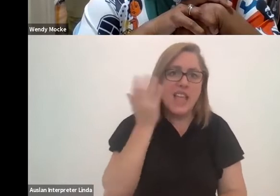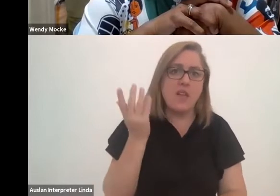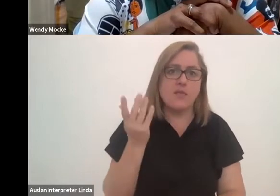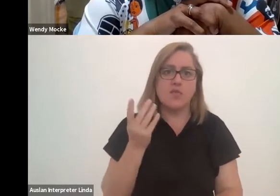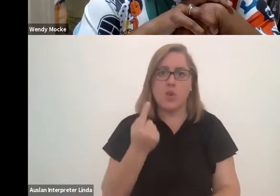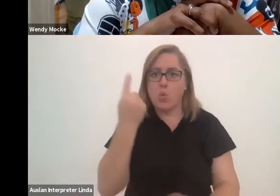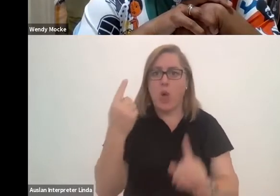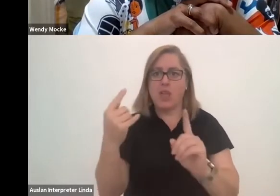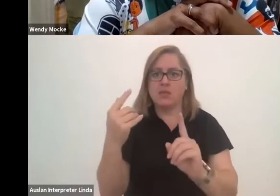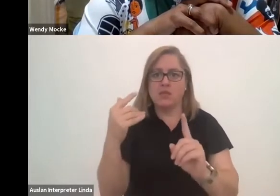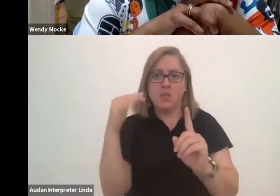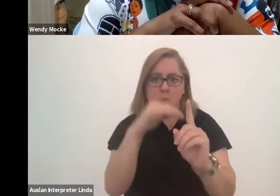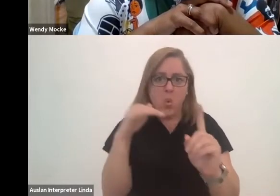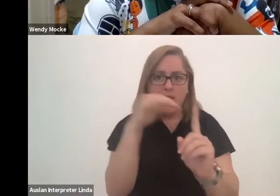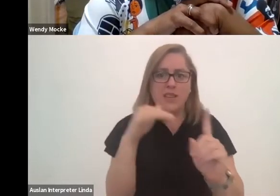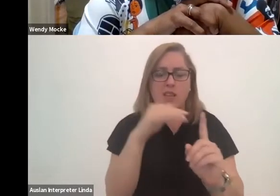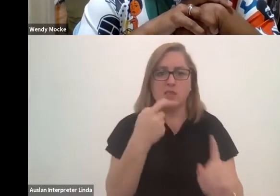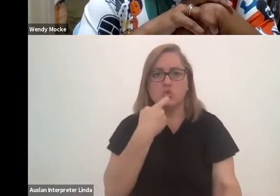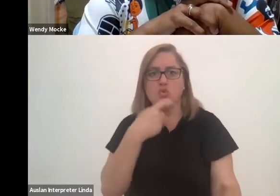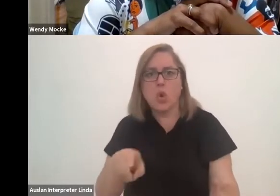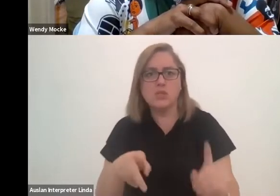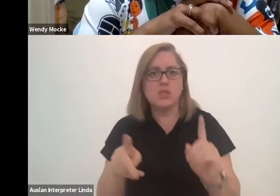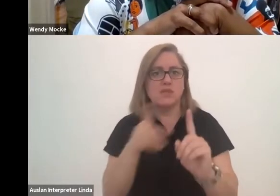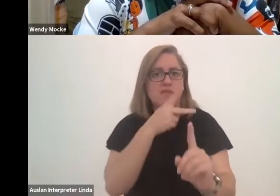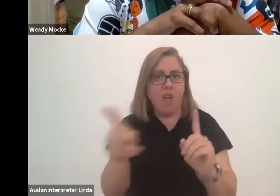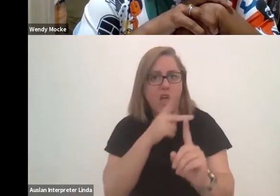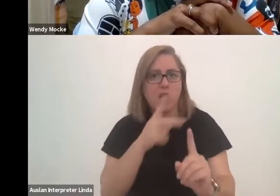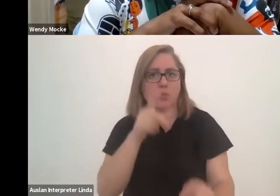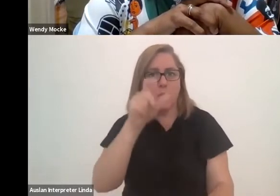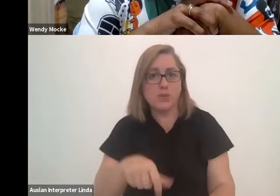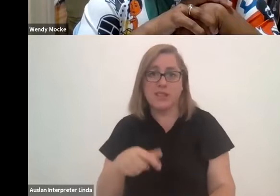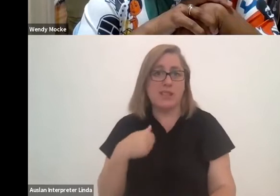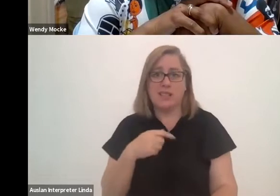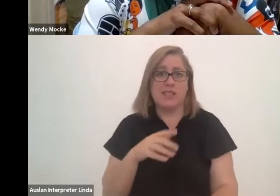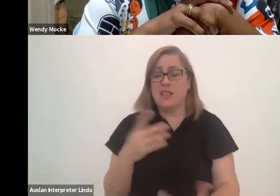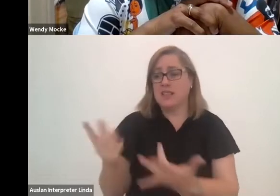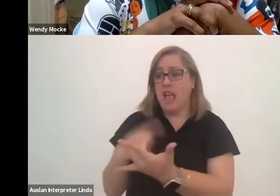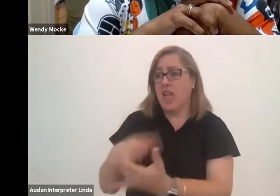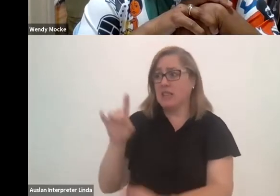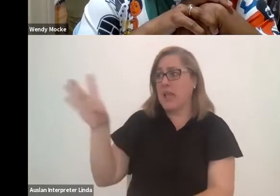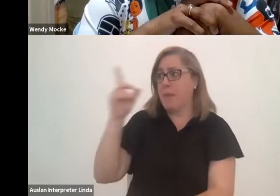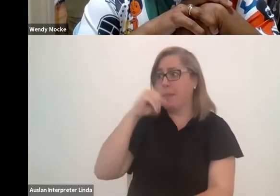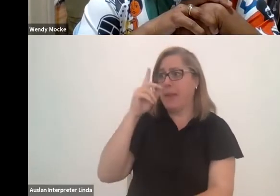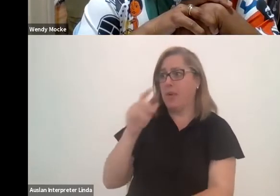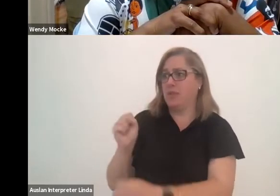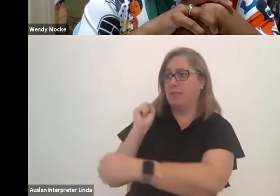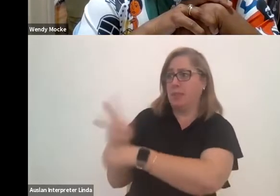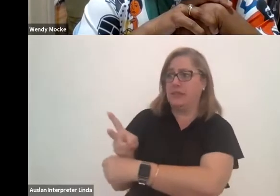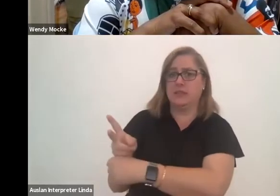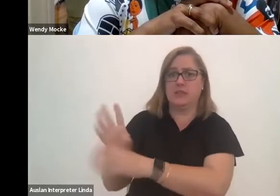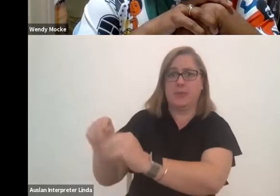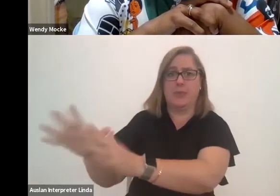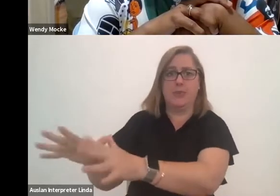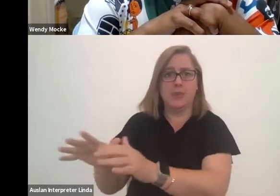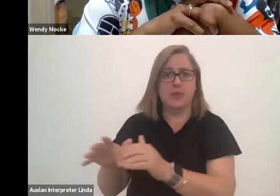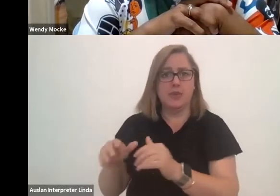one toxic, violent person, there's 10. I truly believe there's another 10 people that will outshine them just with